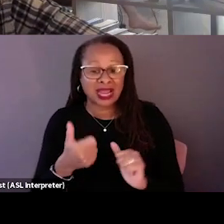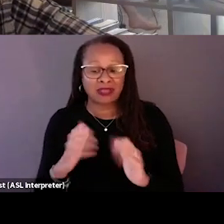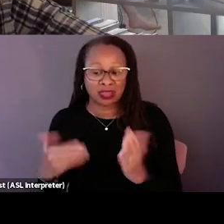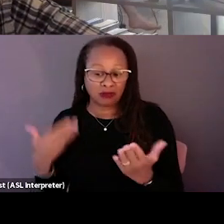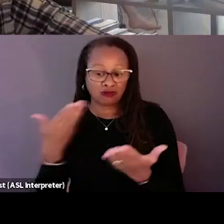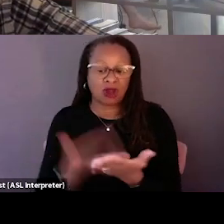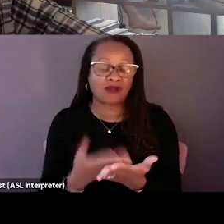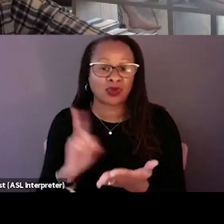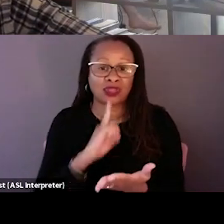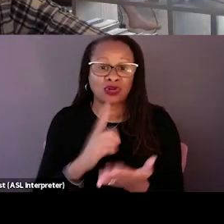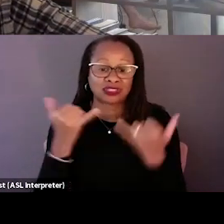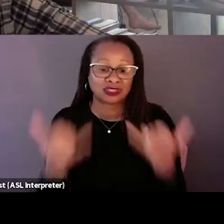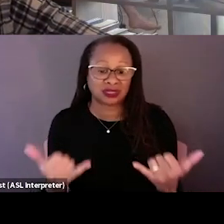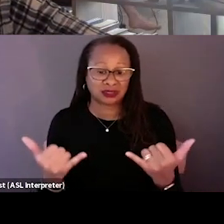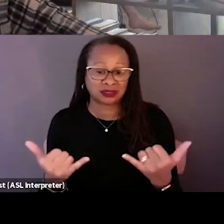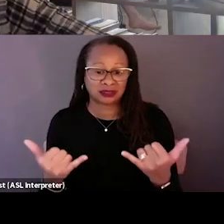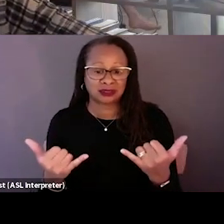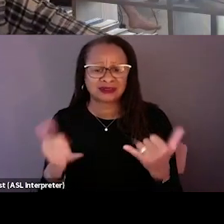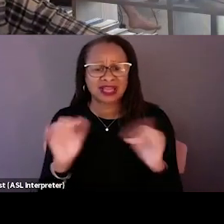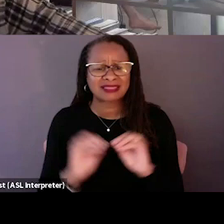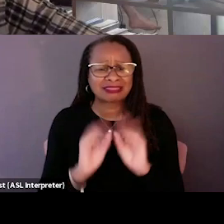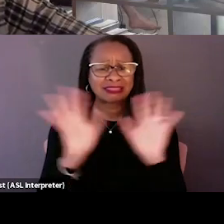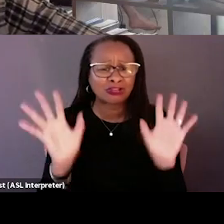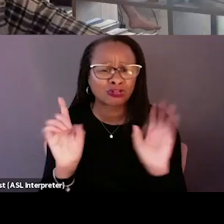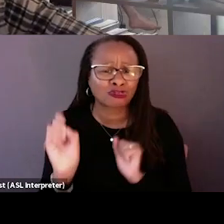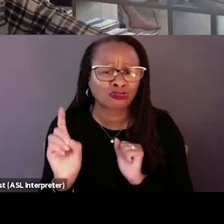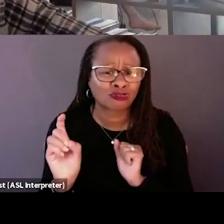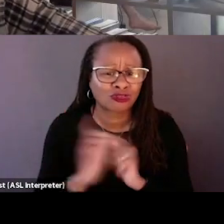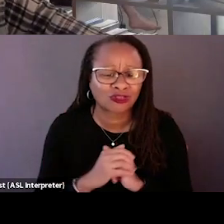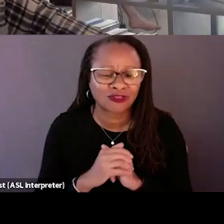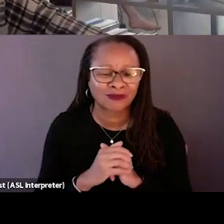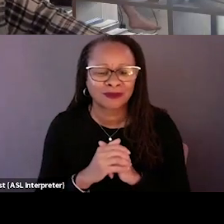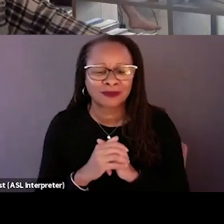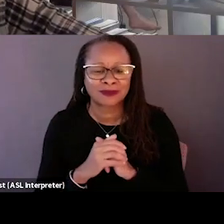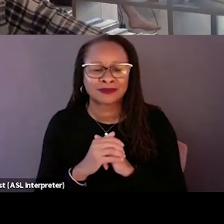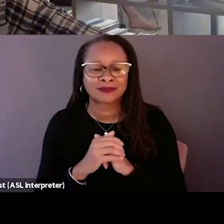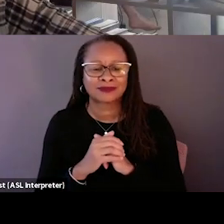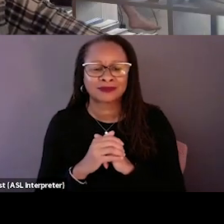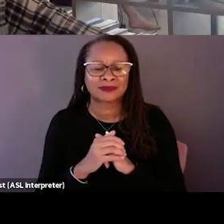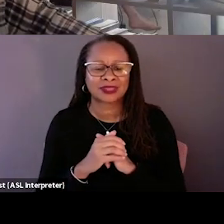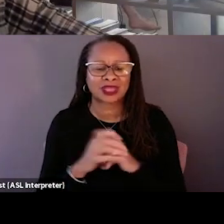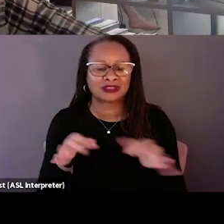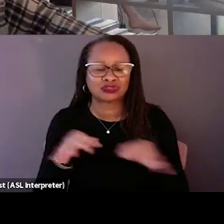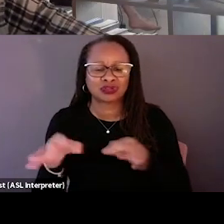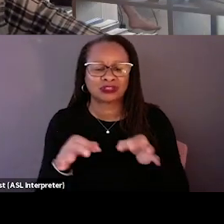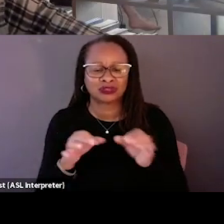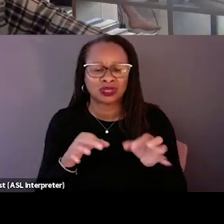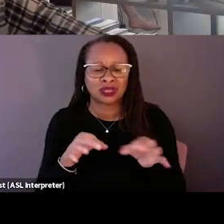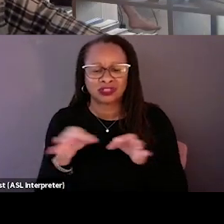where they are today. Is that clear? I'm trying to describe the piece with a little